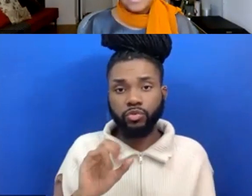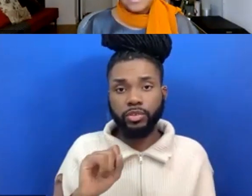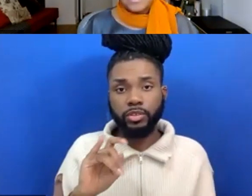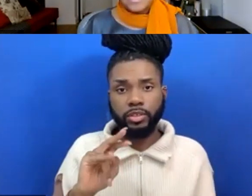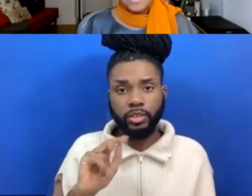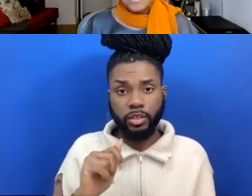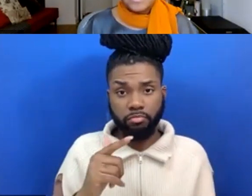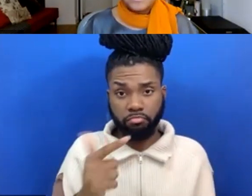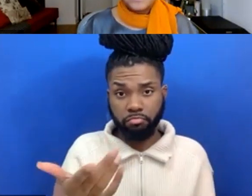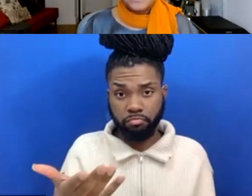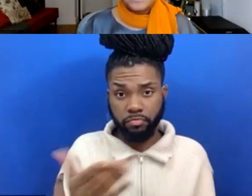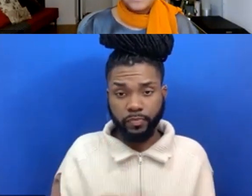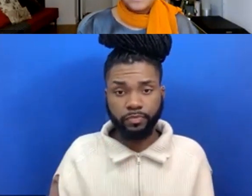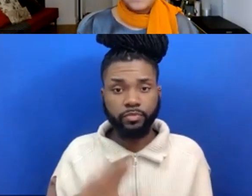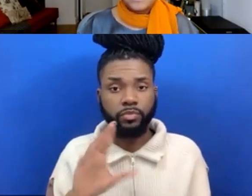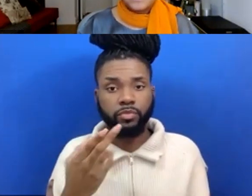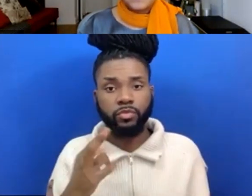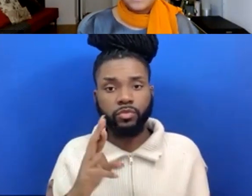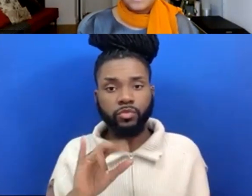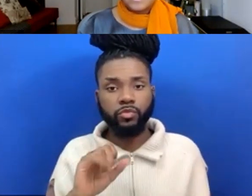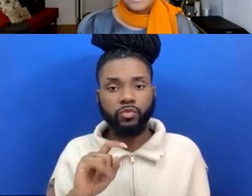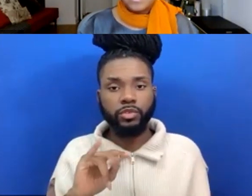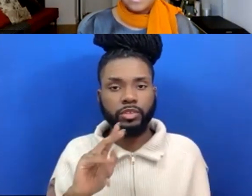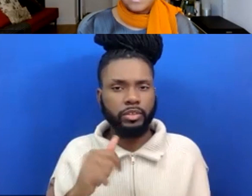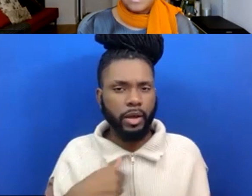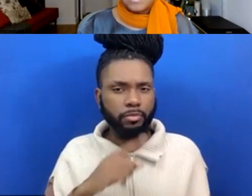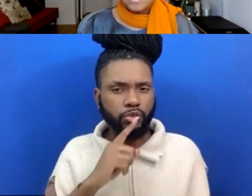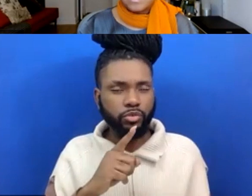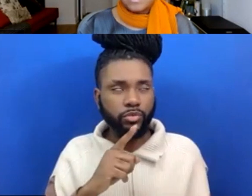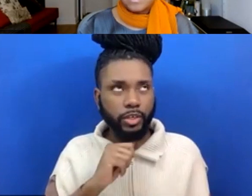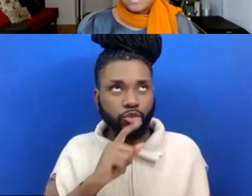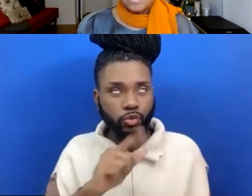not sure I necessarily understand the question, but I'm just thinking,